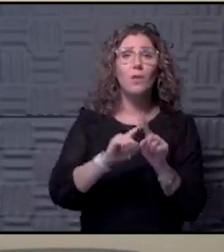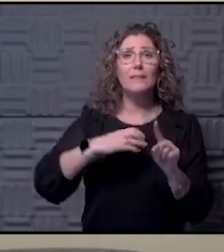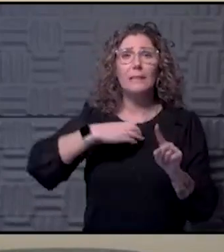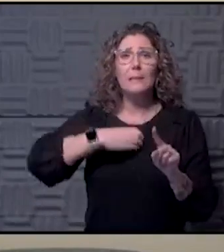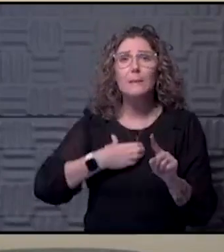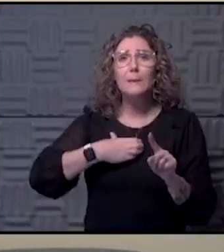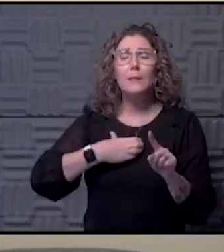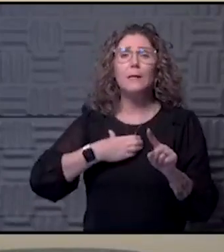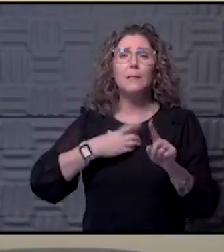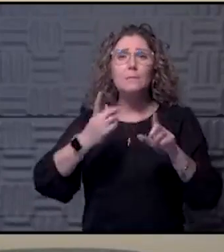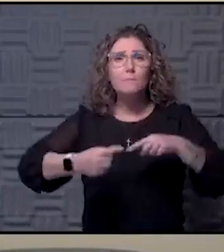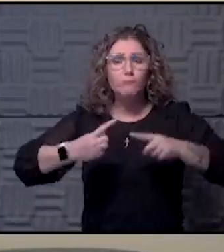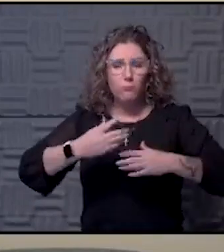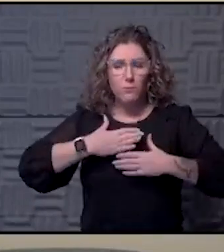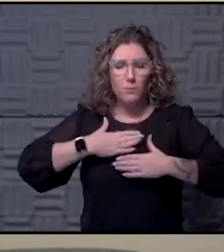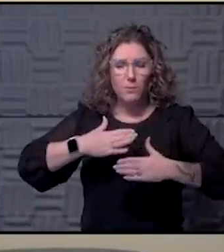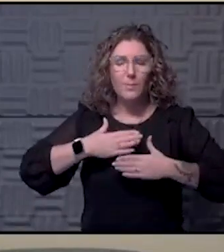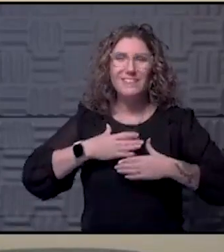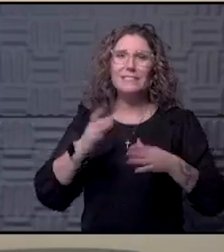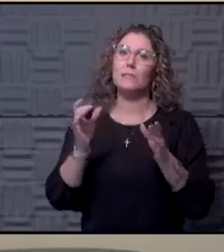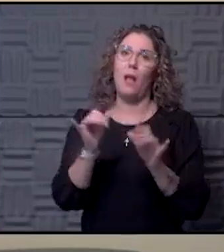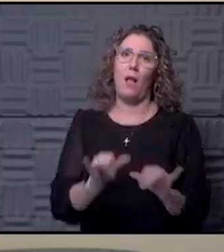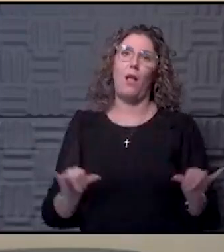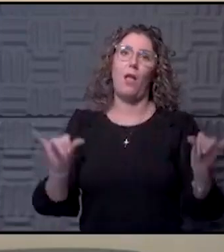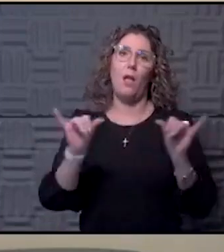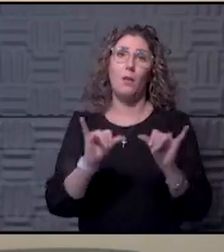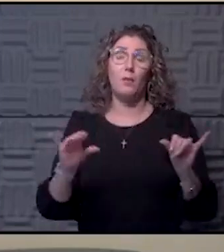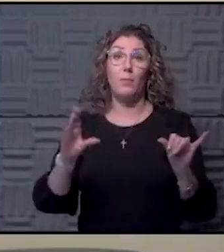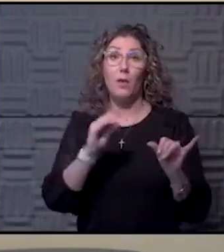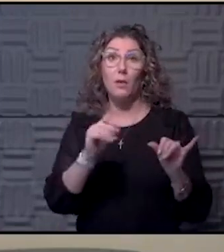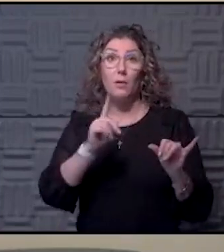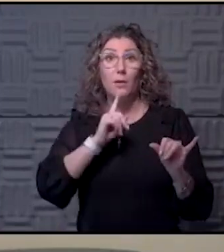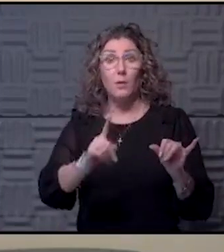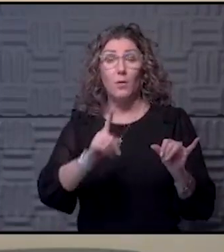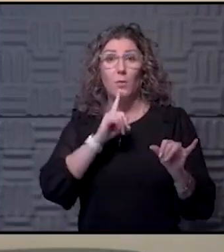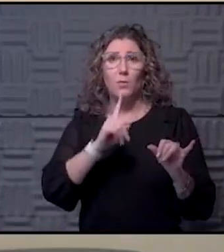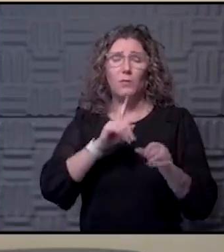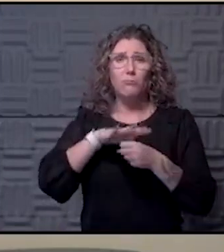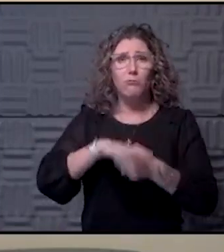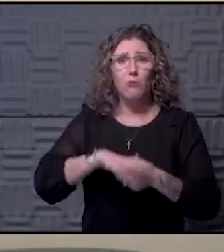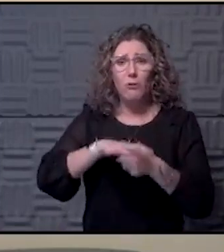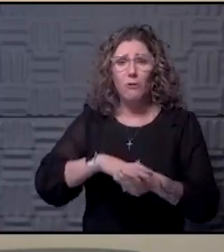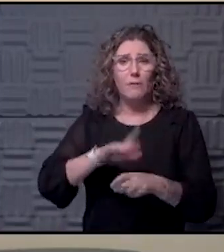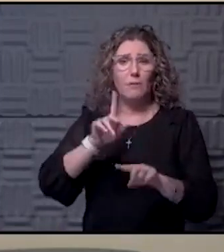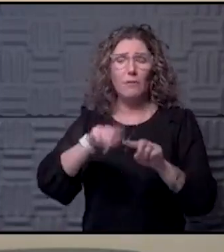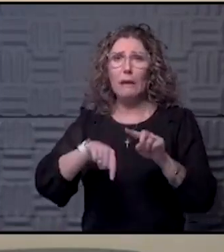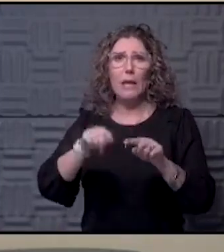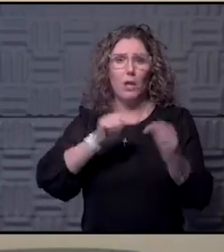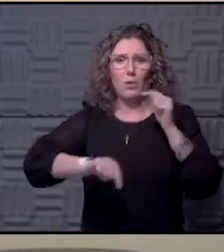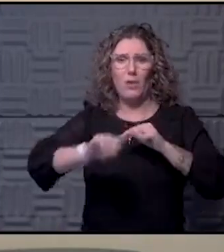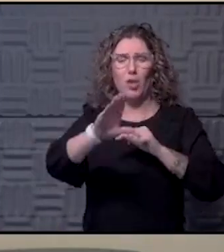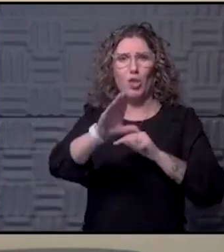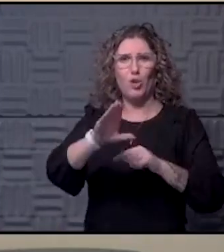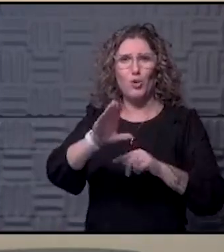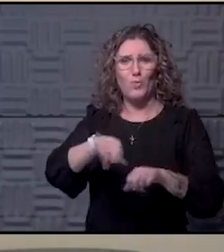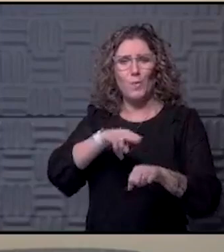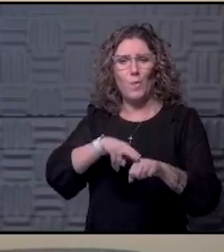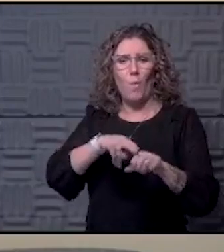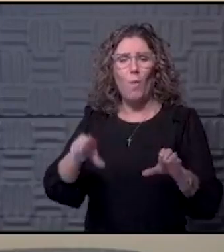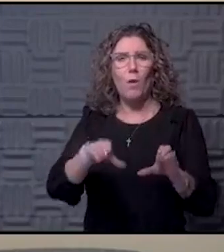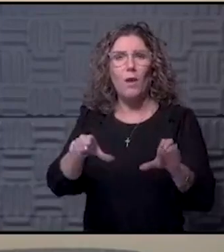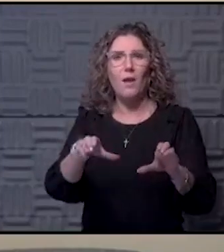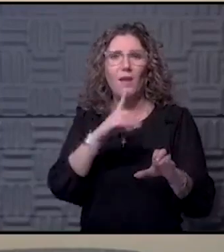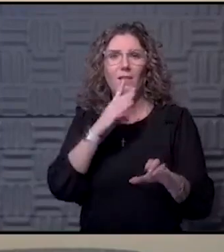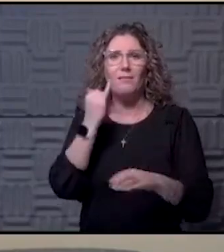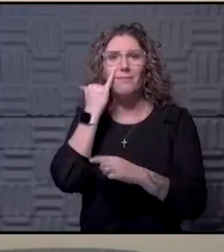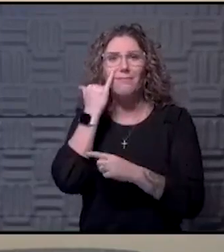shortness of breath, as I mentioned earlier. That's a common one and very distressing for people. They can't get back to their regular activities if you're still, struggling to breathe